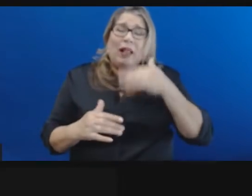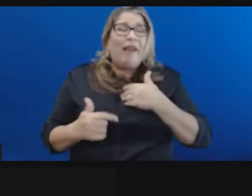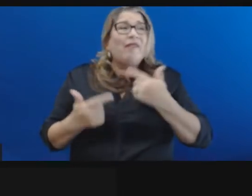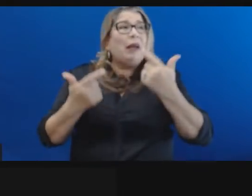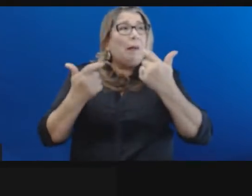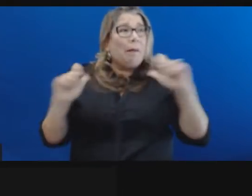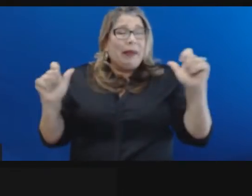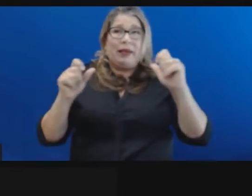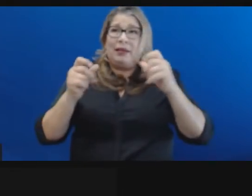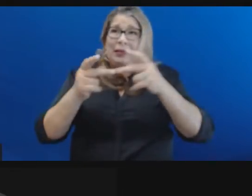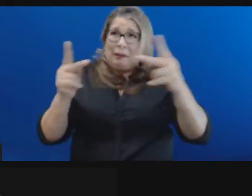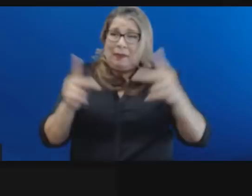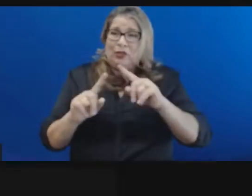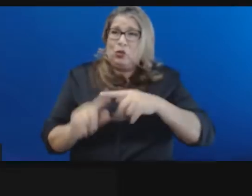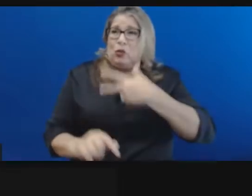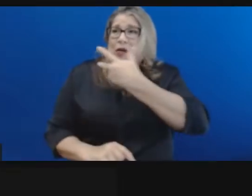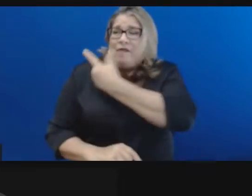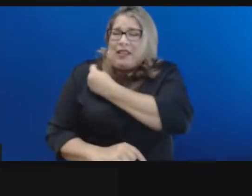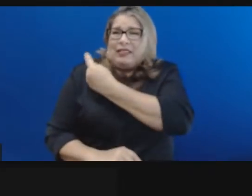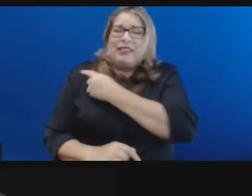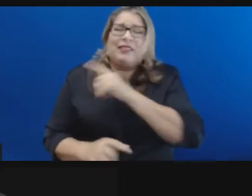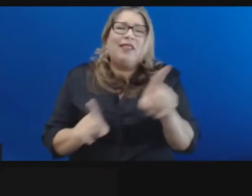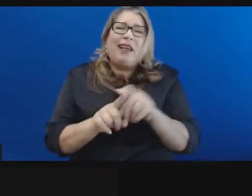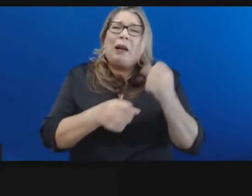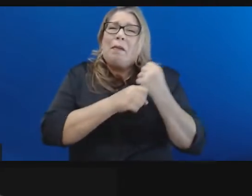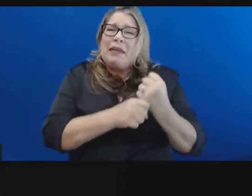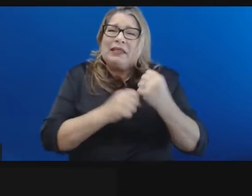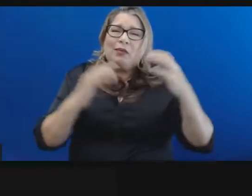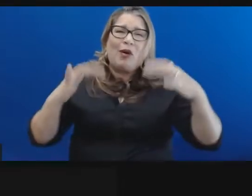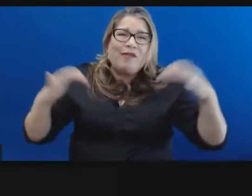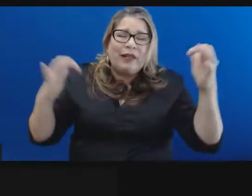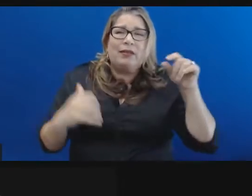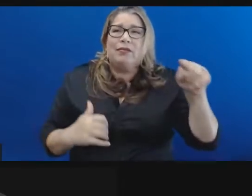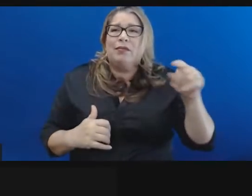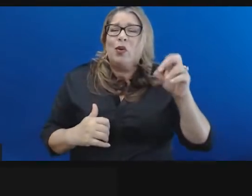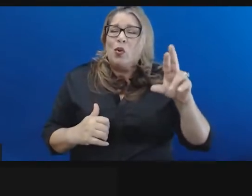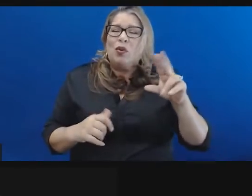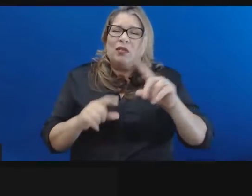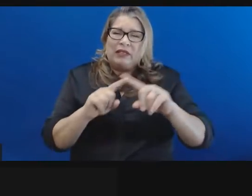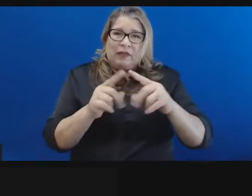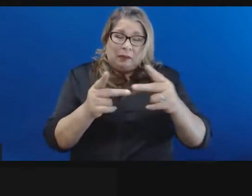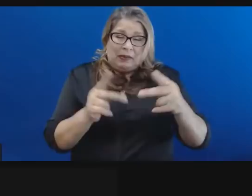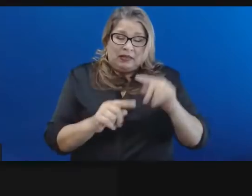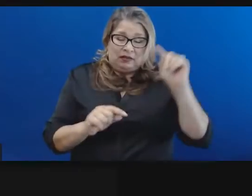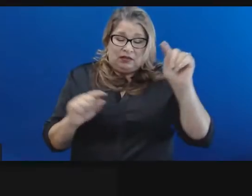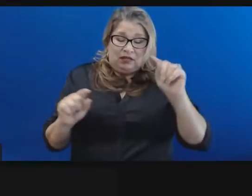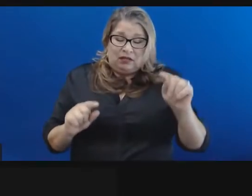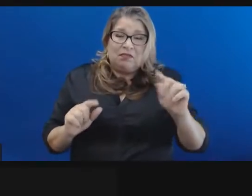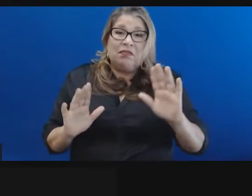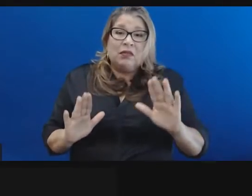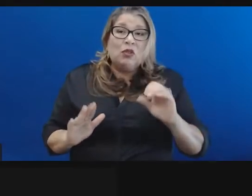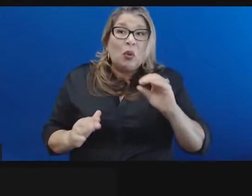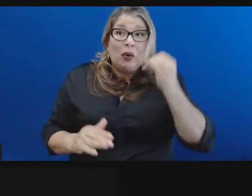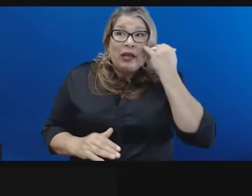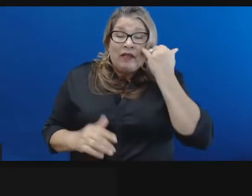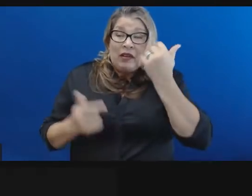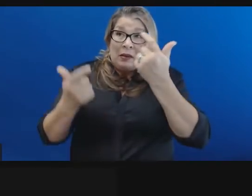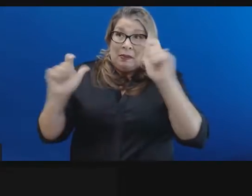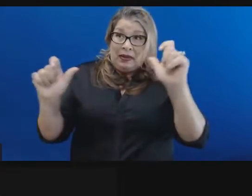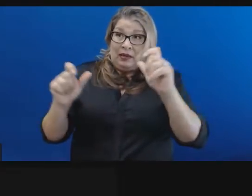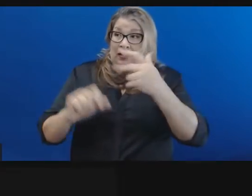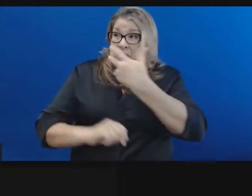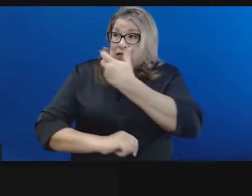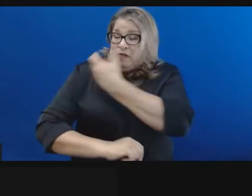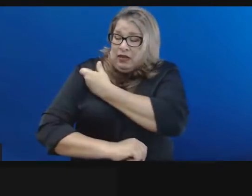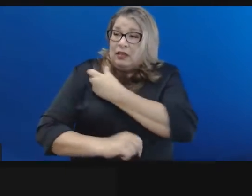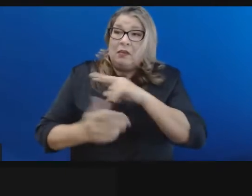our ability to move to new tiers? And then secondly, Joe Biden says that he wants most schools reopened by the end of his